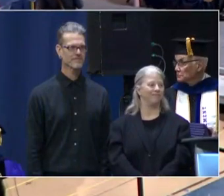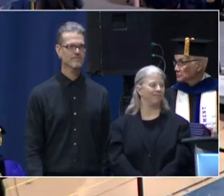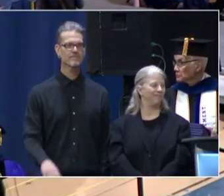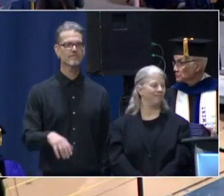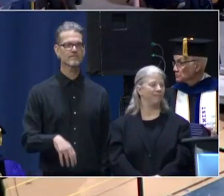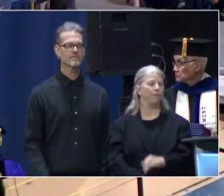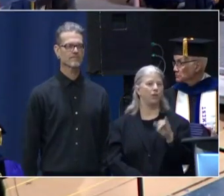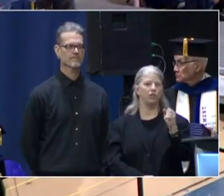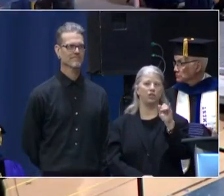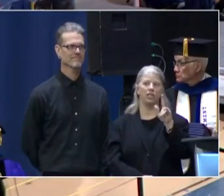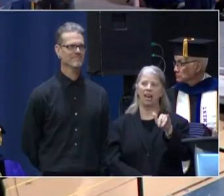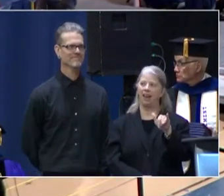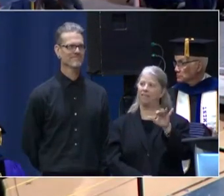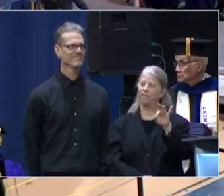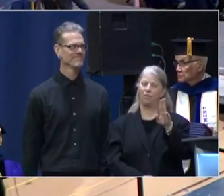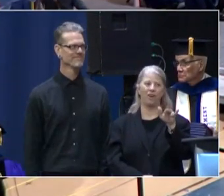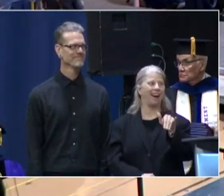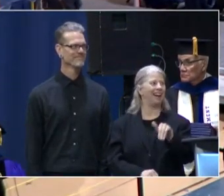Jay Fry.